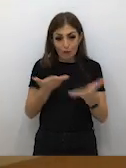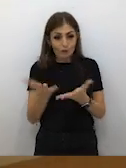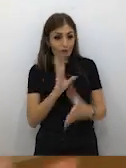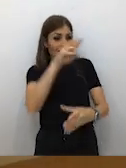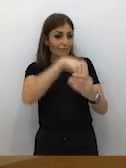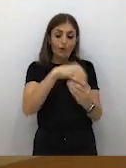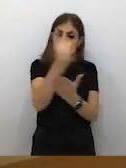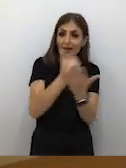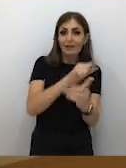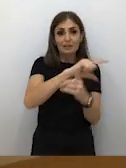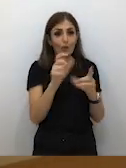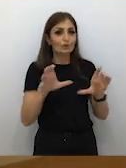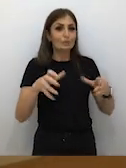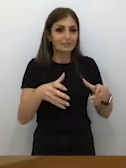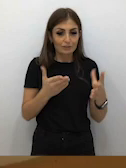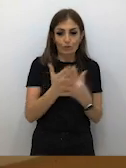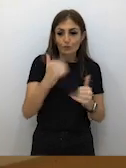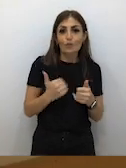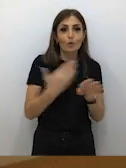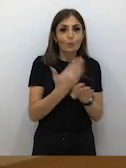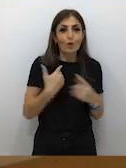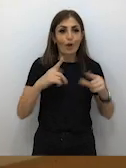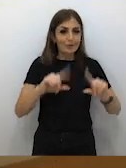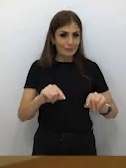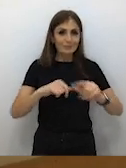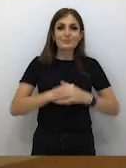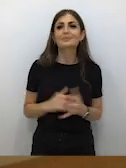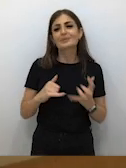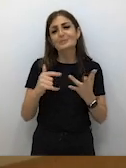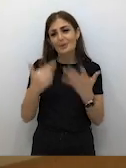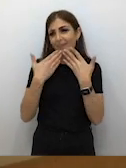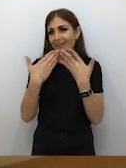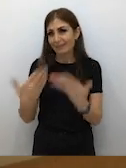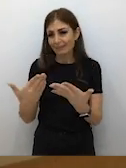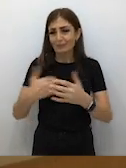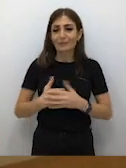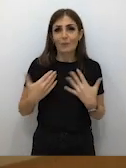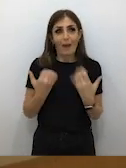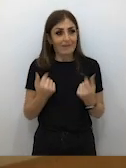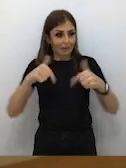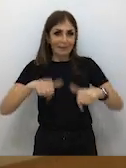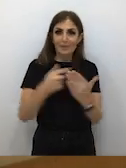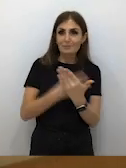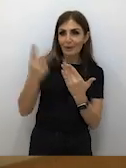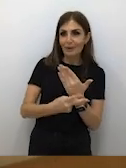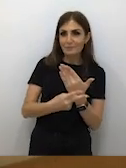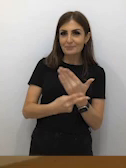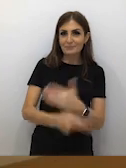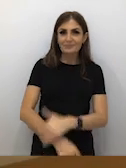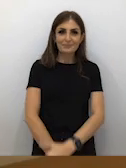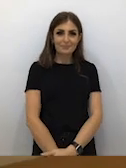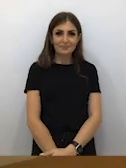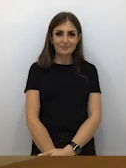better servicing the arts and culture sector through the work that I do. So thank you for having me